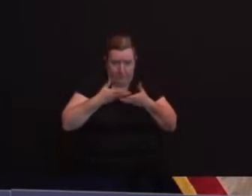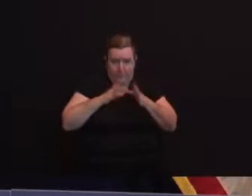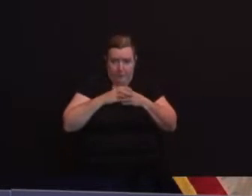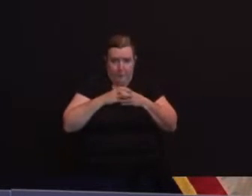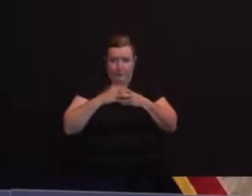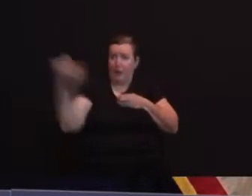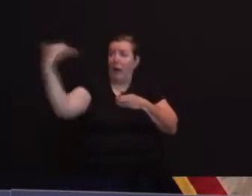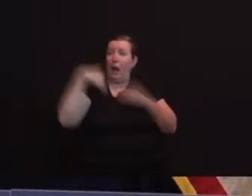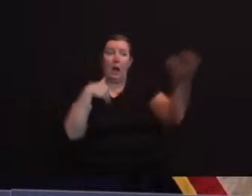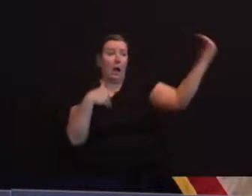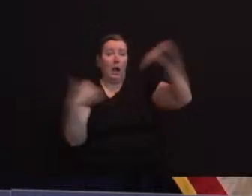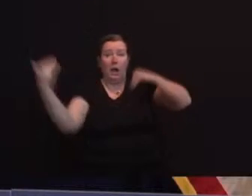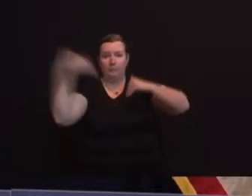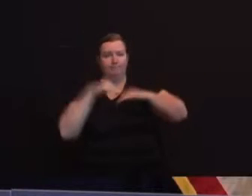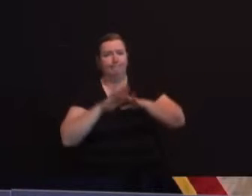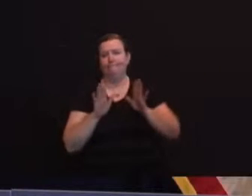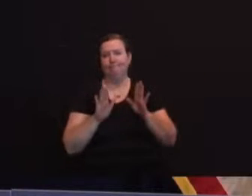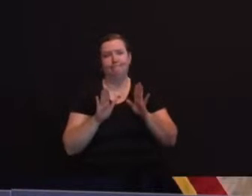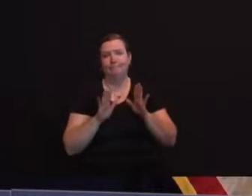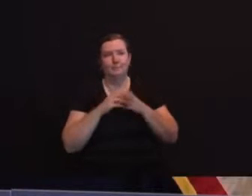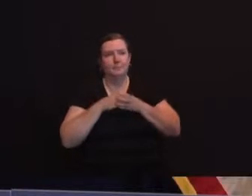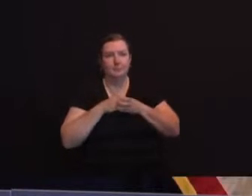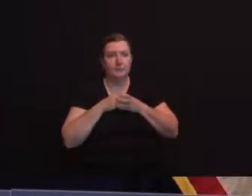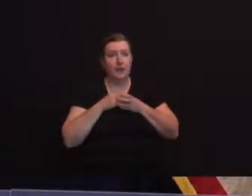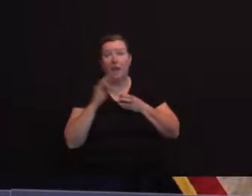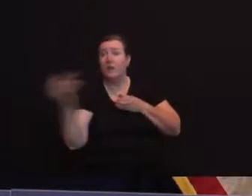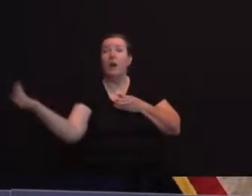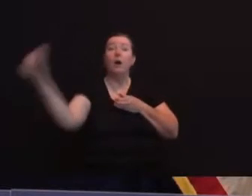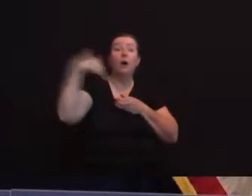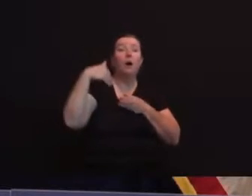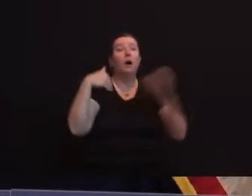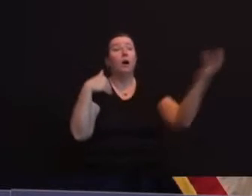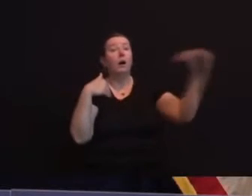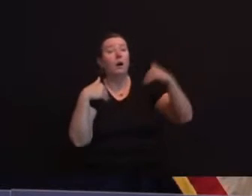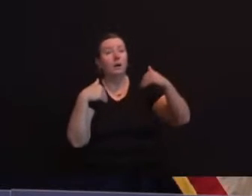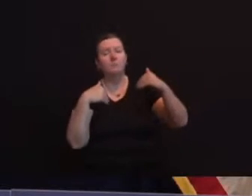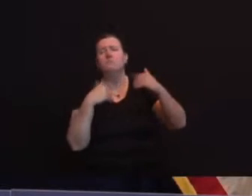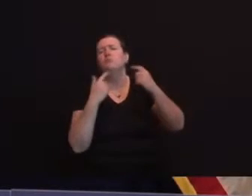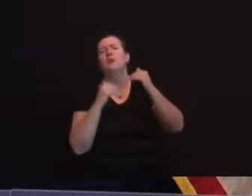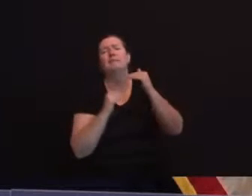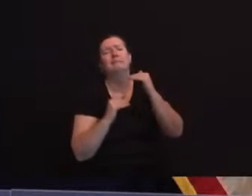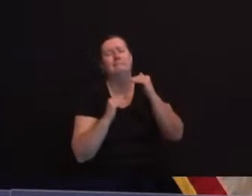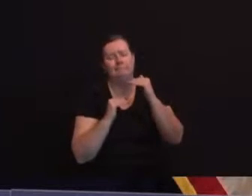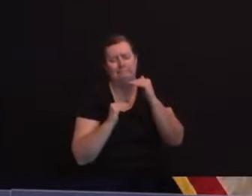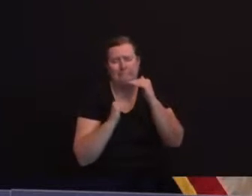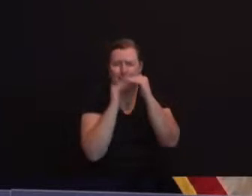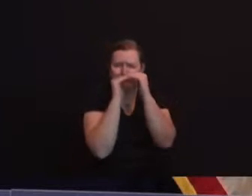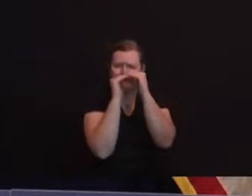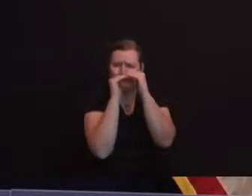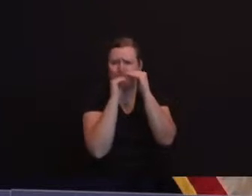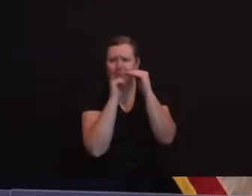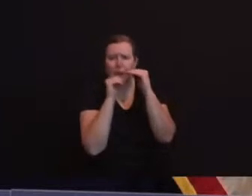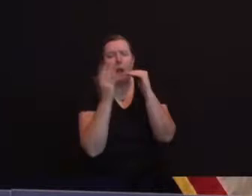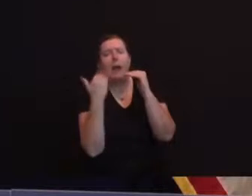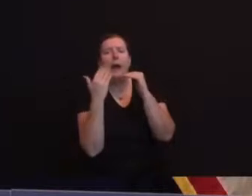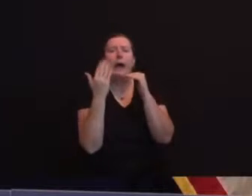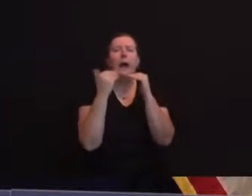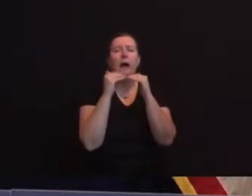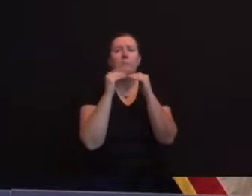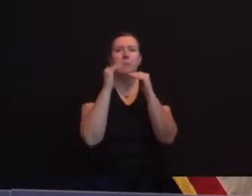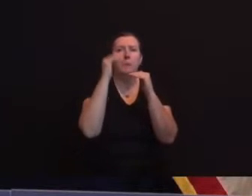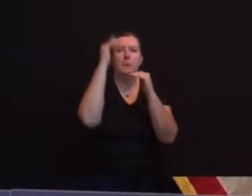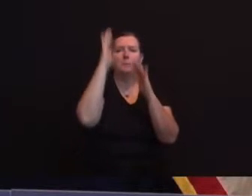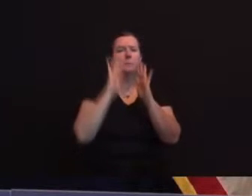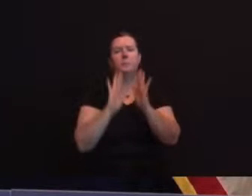if you do gather with others, please limit the number of attendees to allow people from different households to